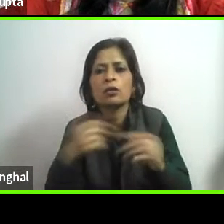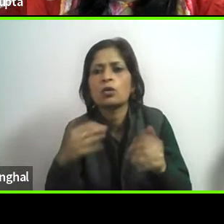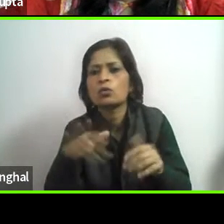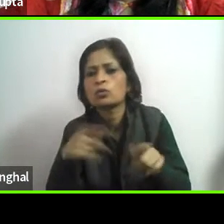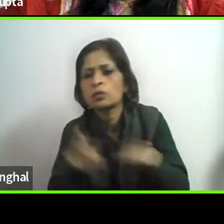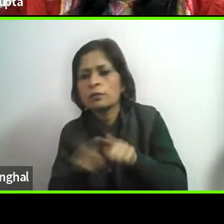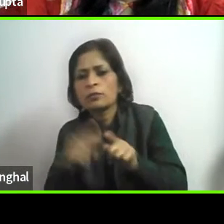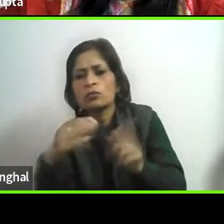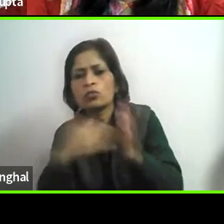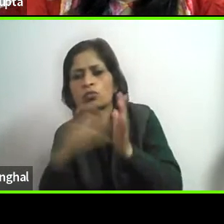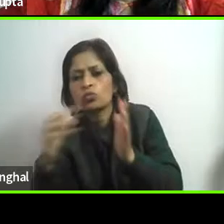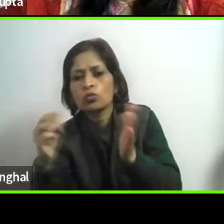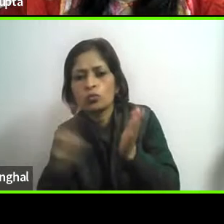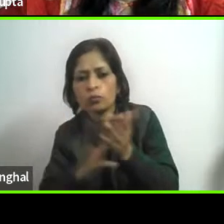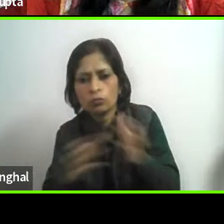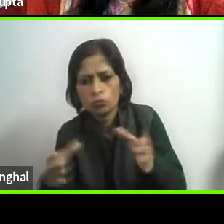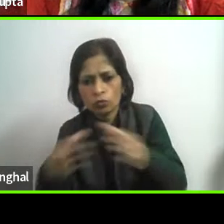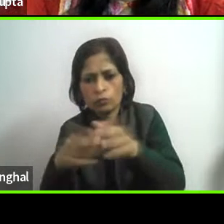also, please?